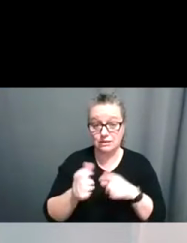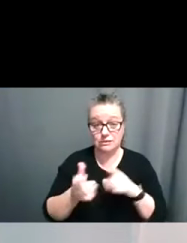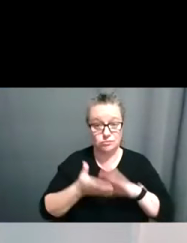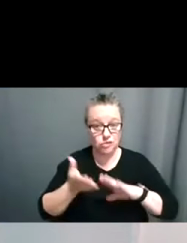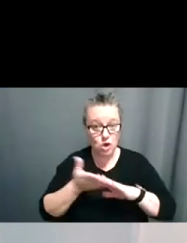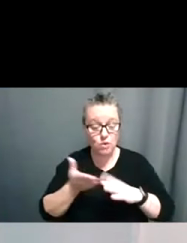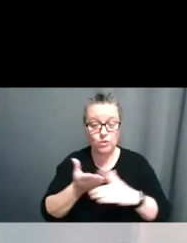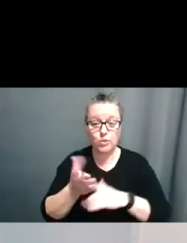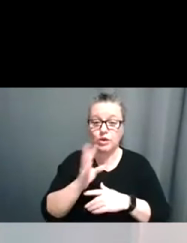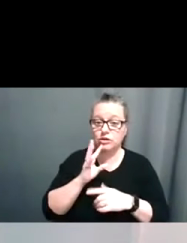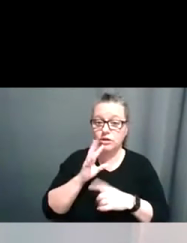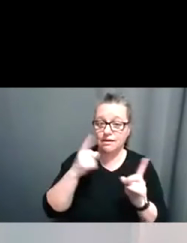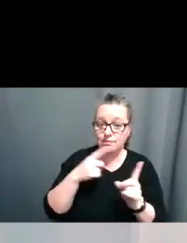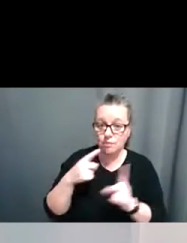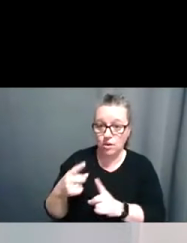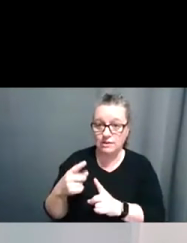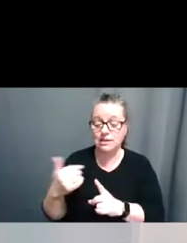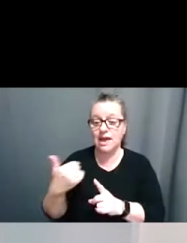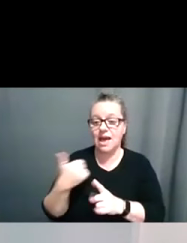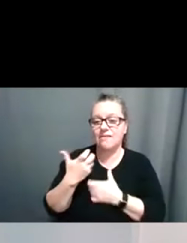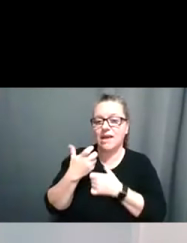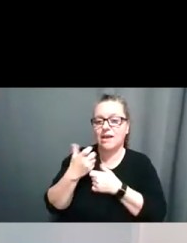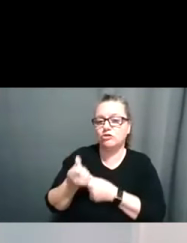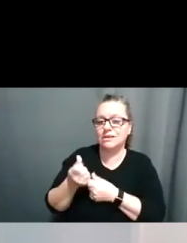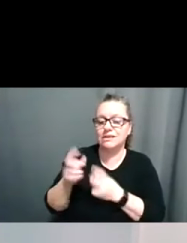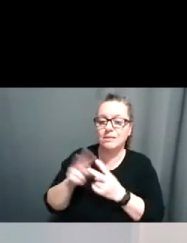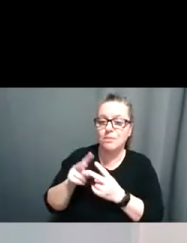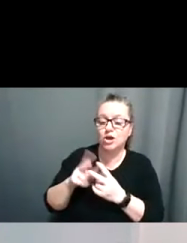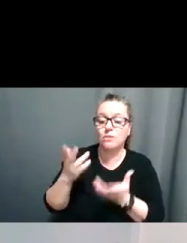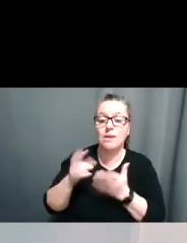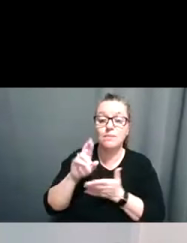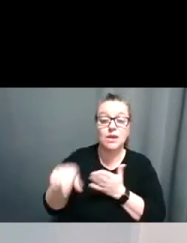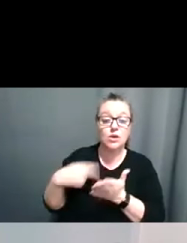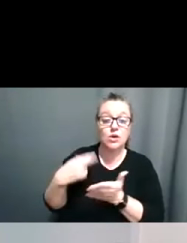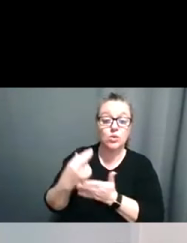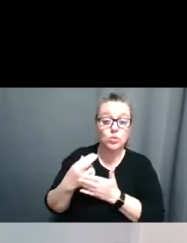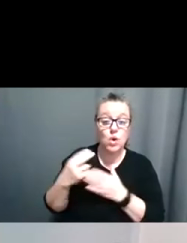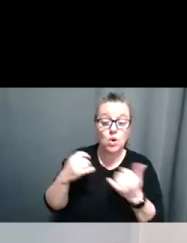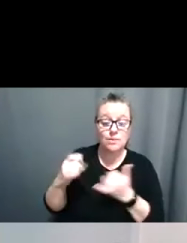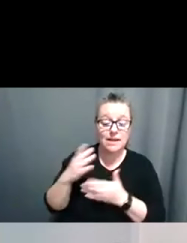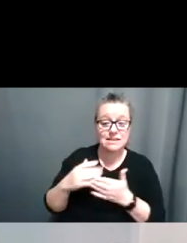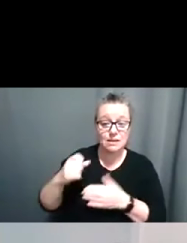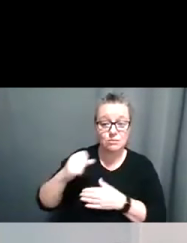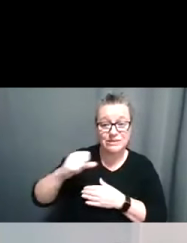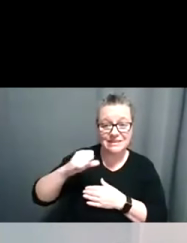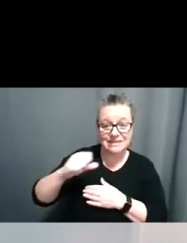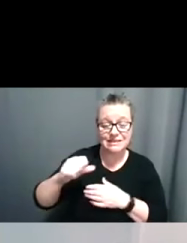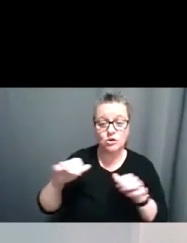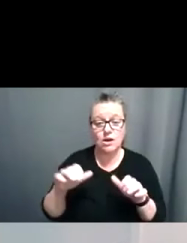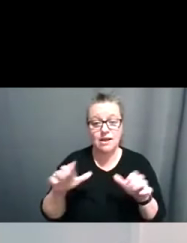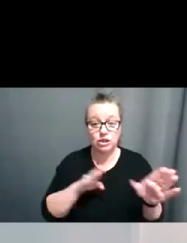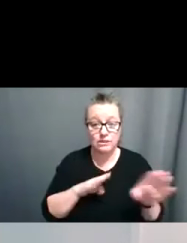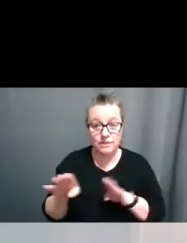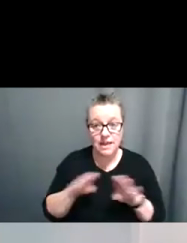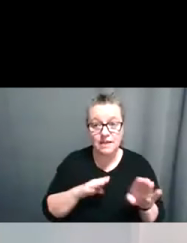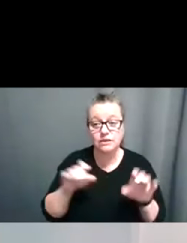points on your plan, and even have that trusted partner maybe role play some of those resistance and reaction behaviors you expect to see so